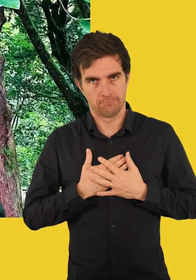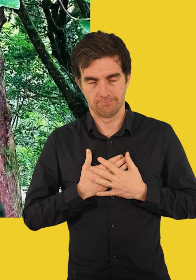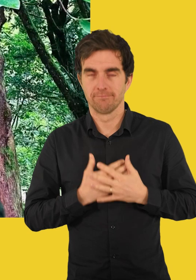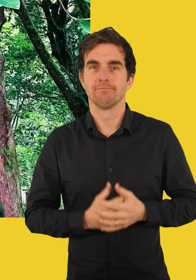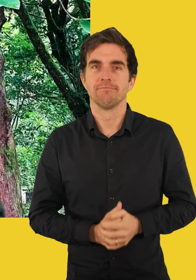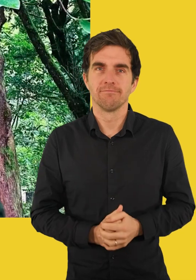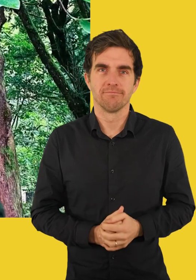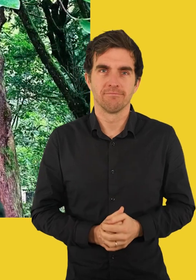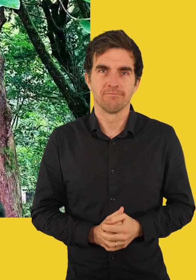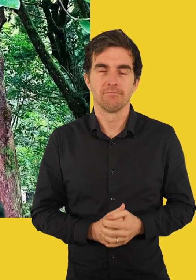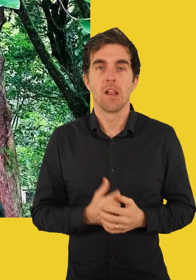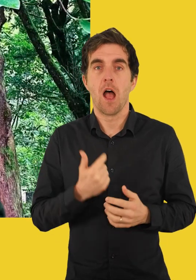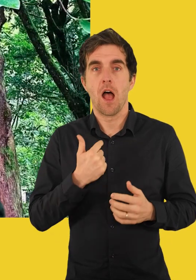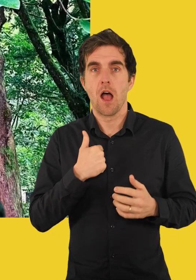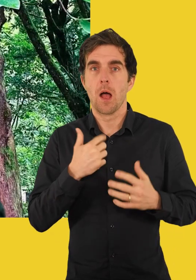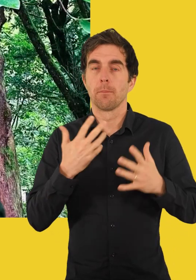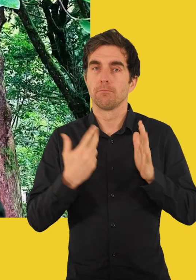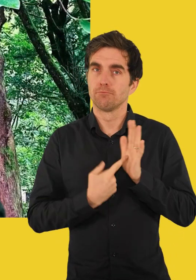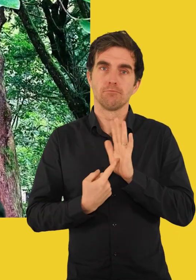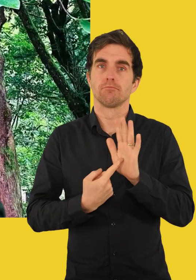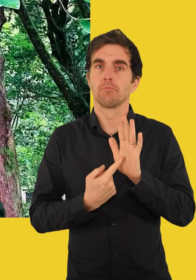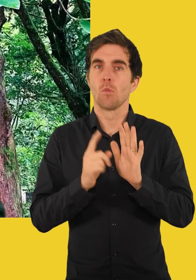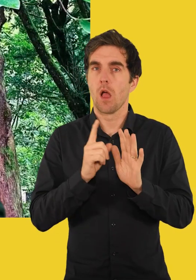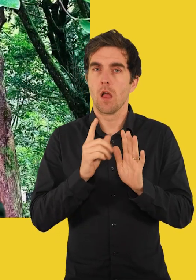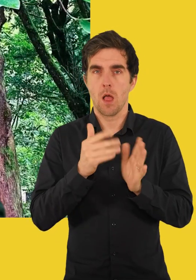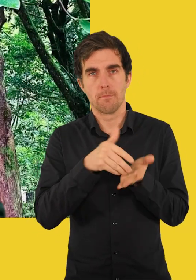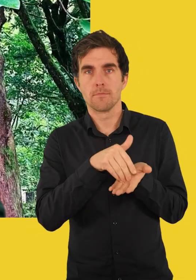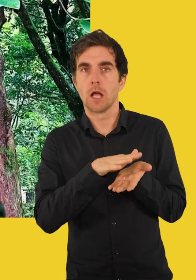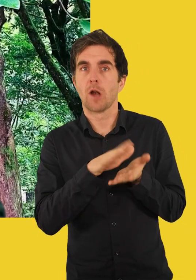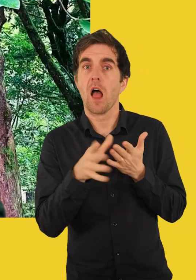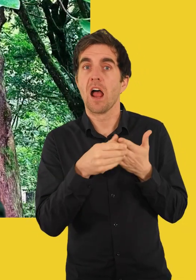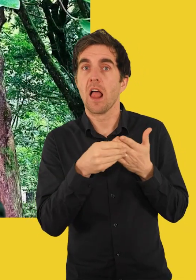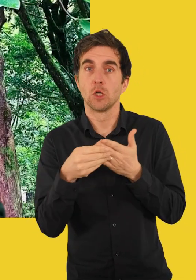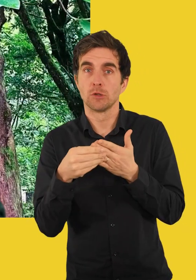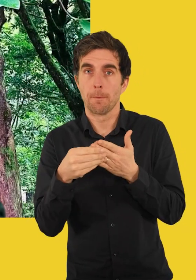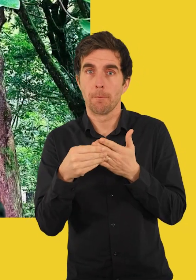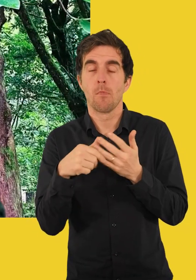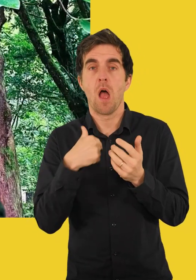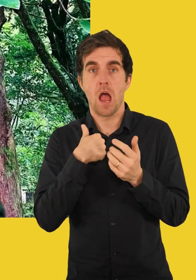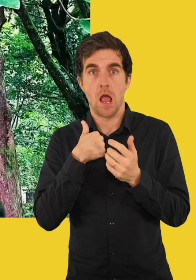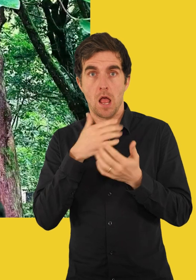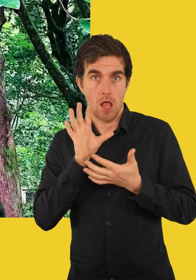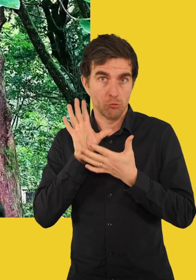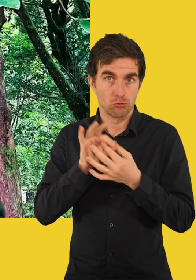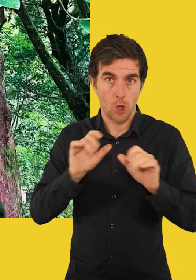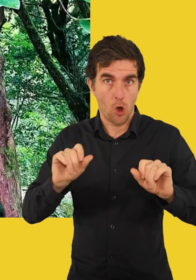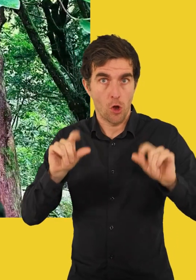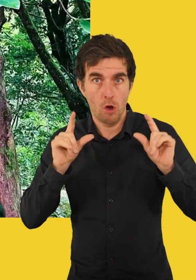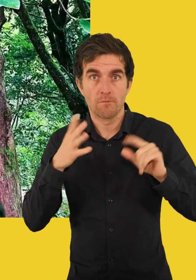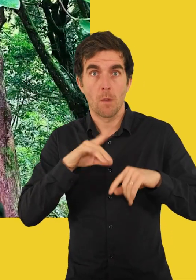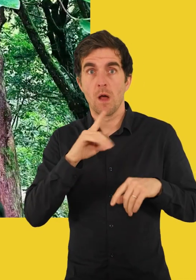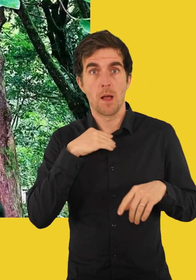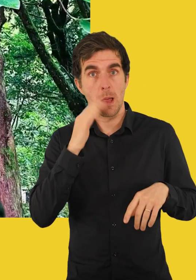natural. And I am modeling marginalised leadership because I am joining today from my